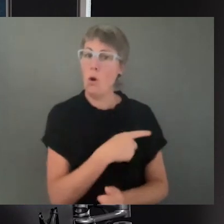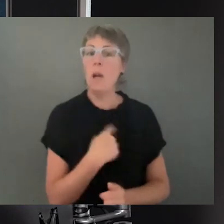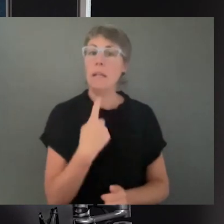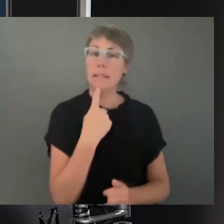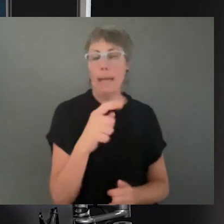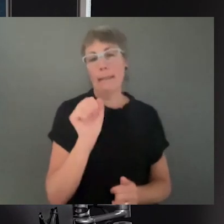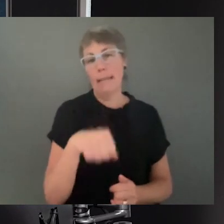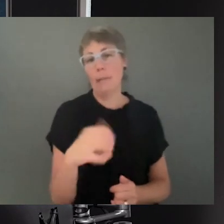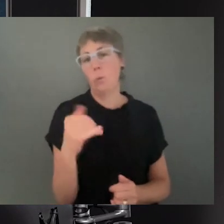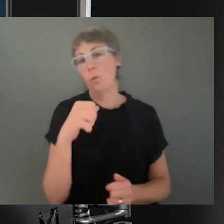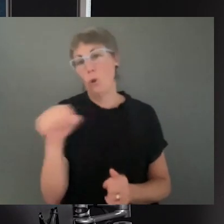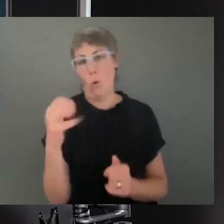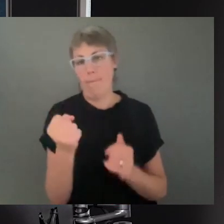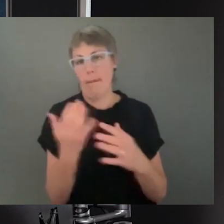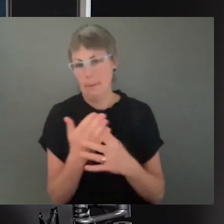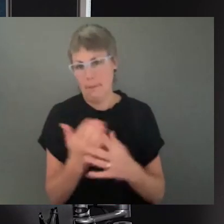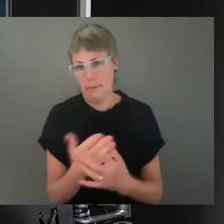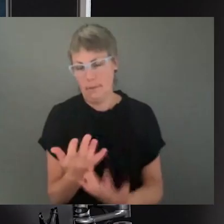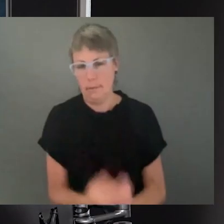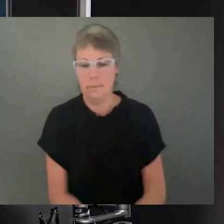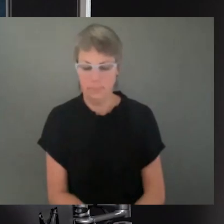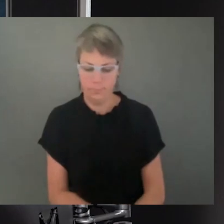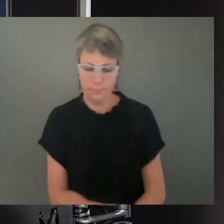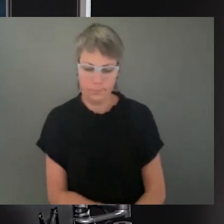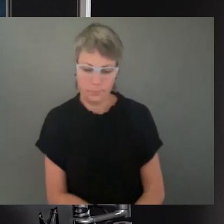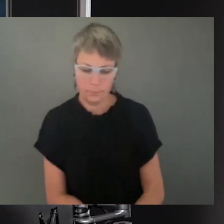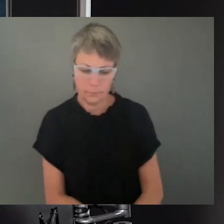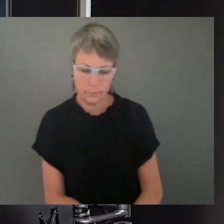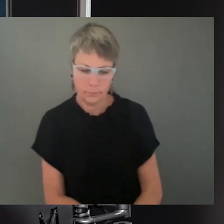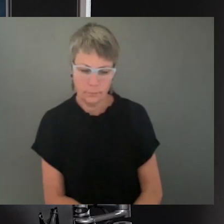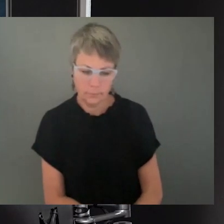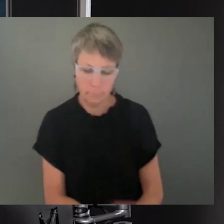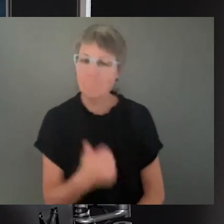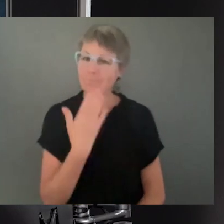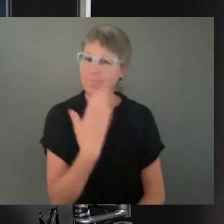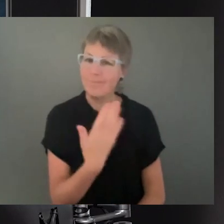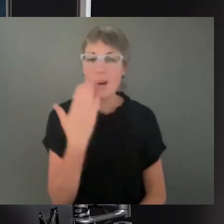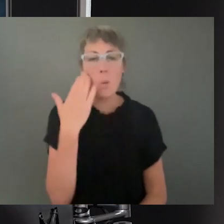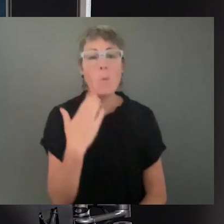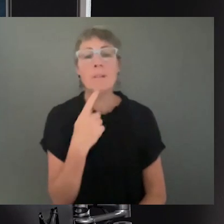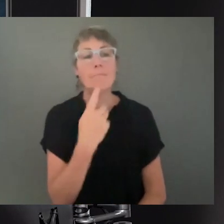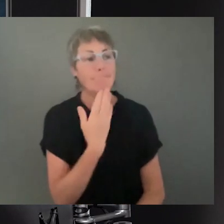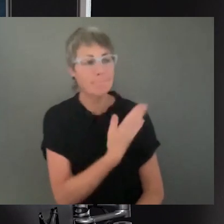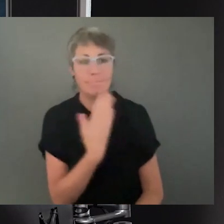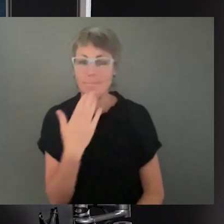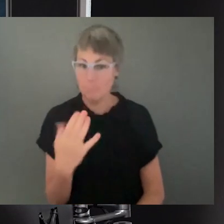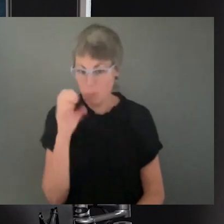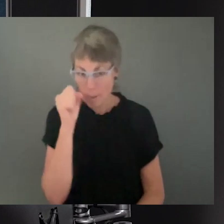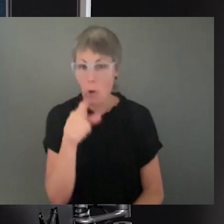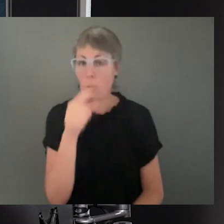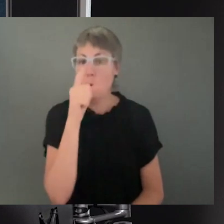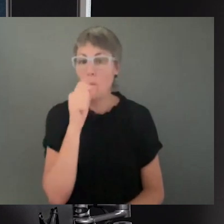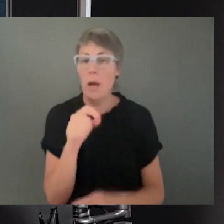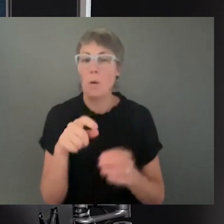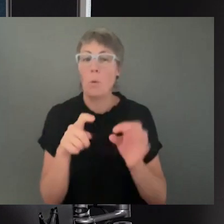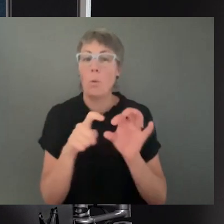Australia, and also for Brendan, from Brendan Bernier, who's answering your questions today. If you've got one, 1300